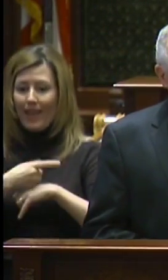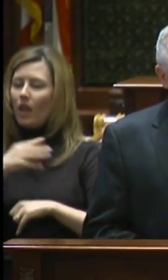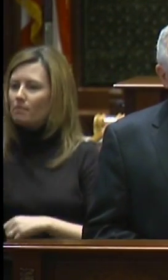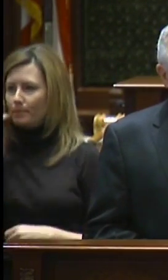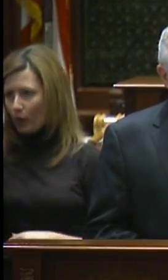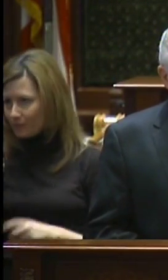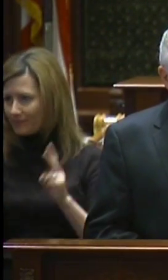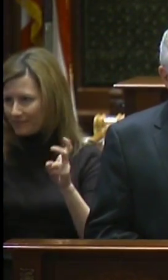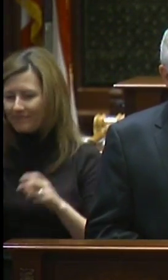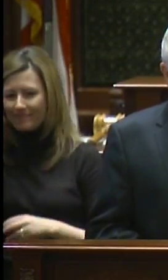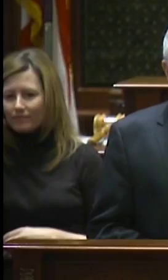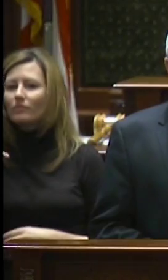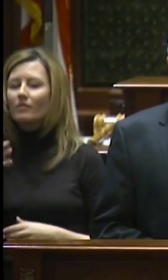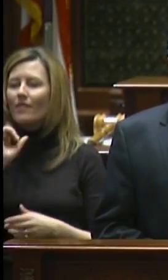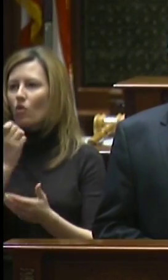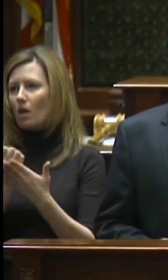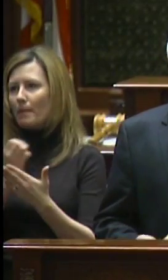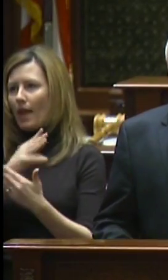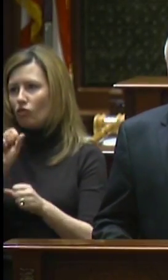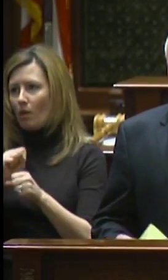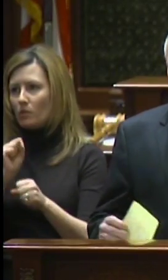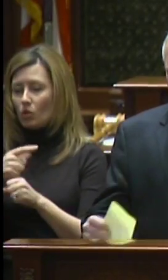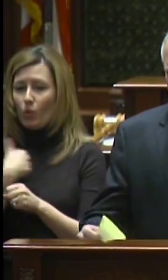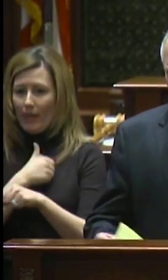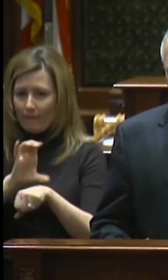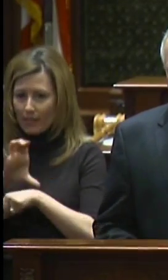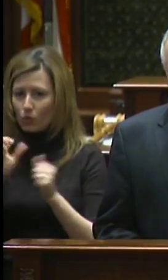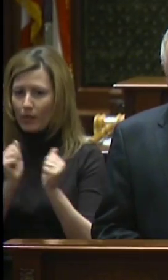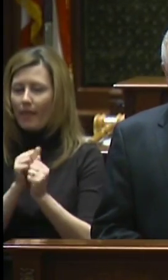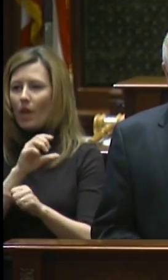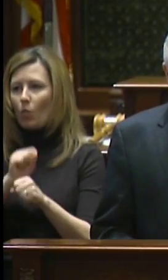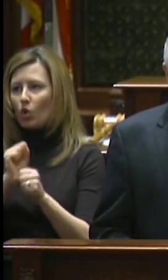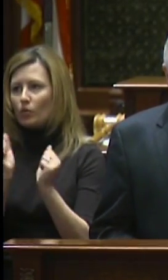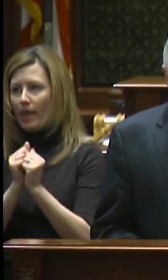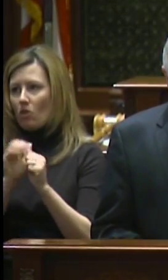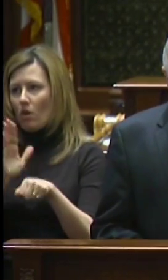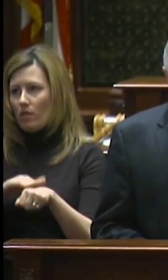its economy and jobs. We invested together and worked together on that.